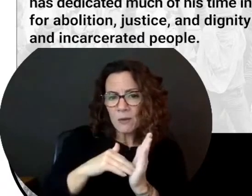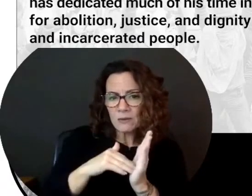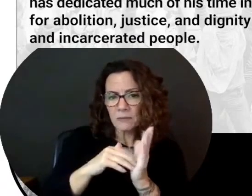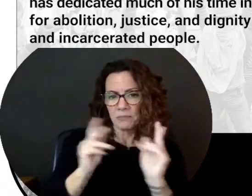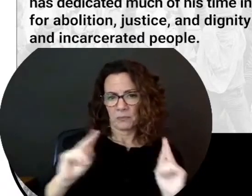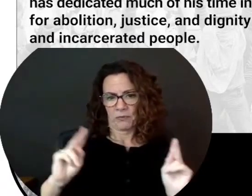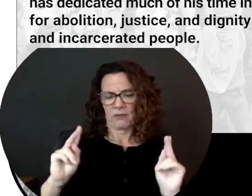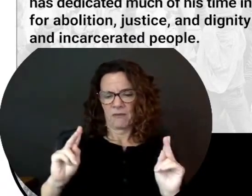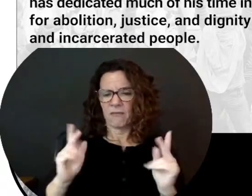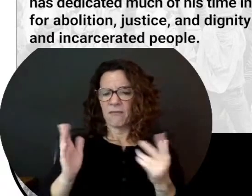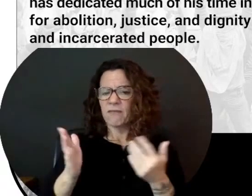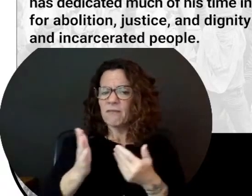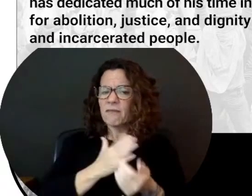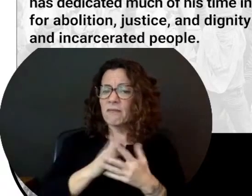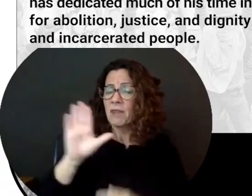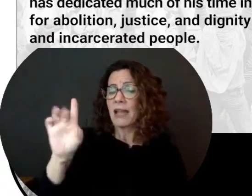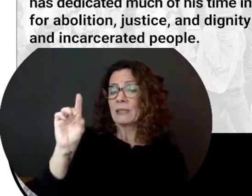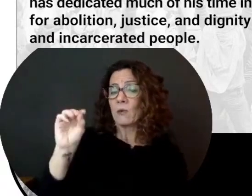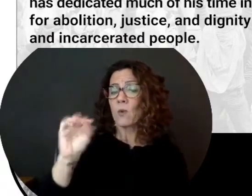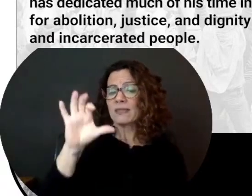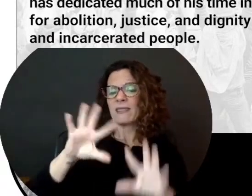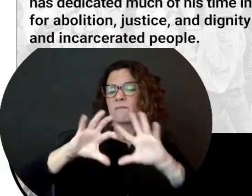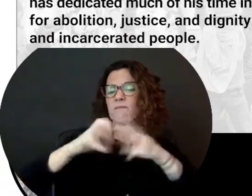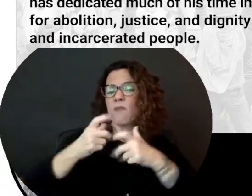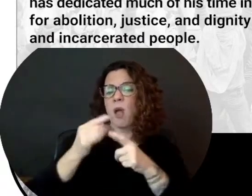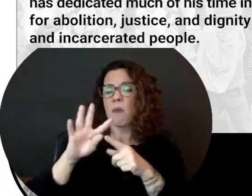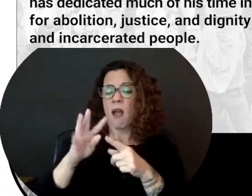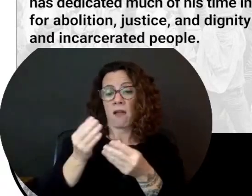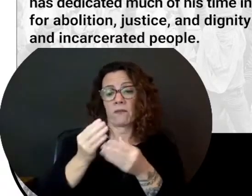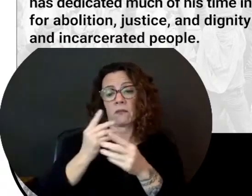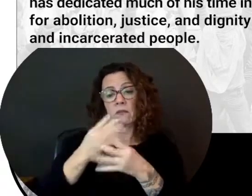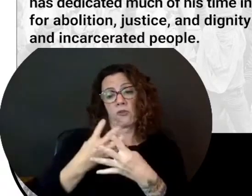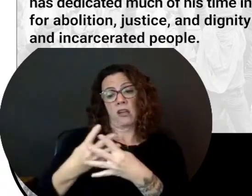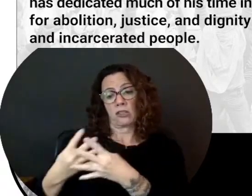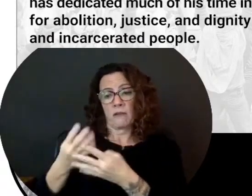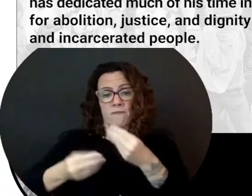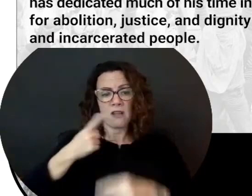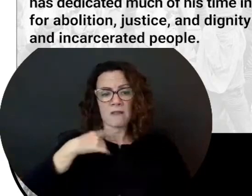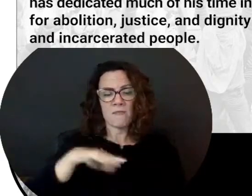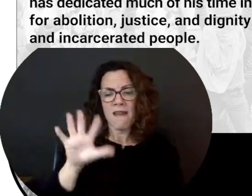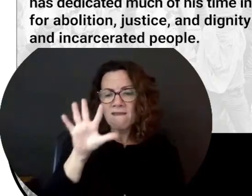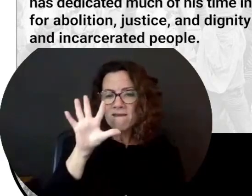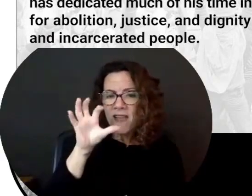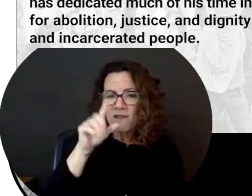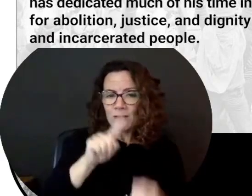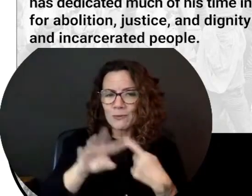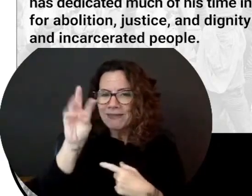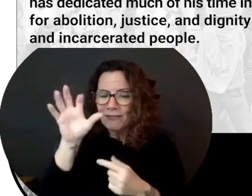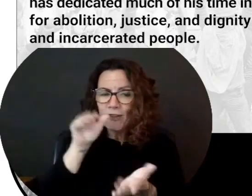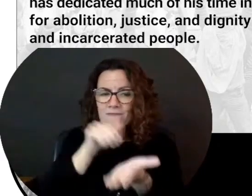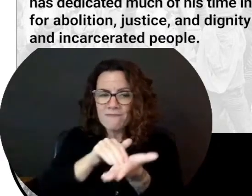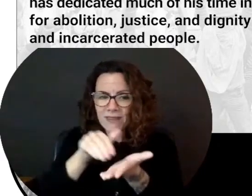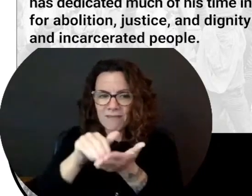citizens compared to the 7,000 to 8,000 in Massachusetts, you can imagine what their annual budget looks like.